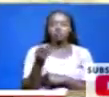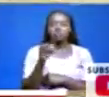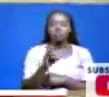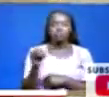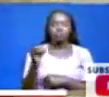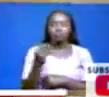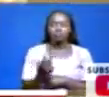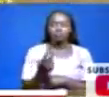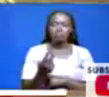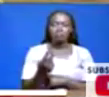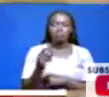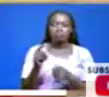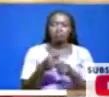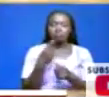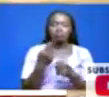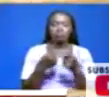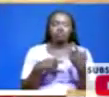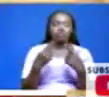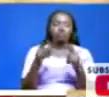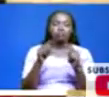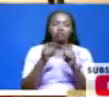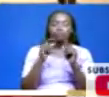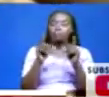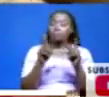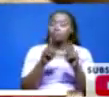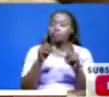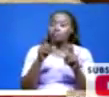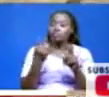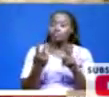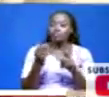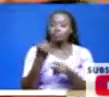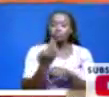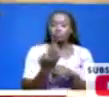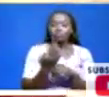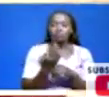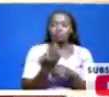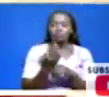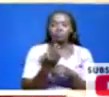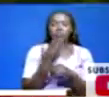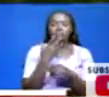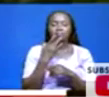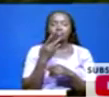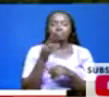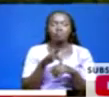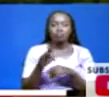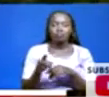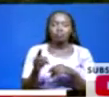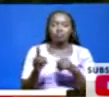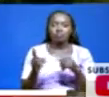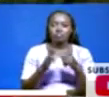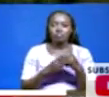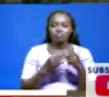the first Norwegian to win the Drivers' World title in 2003. Biasion came to prominence in the early 1980s, winning both